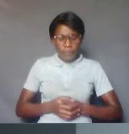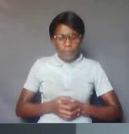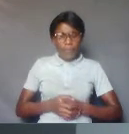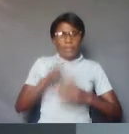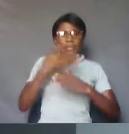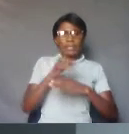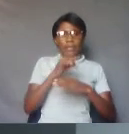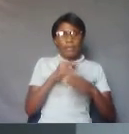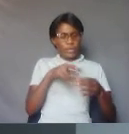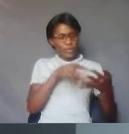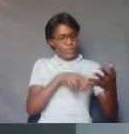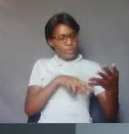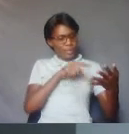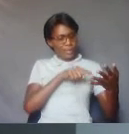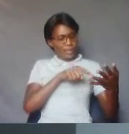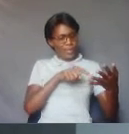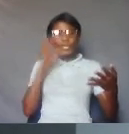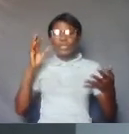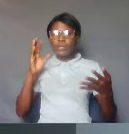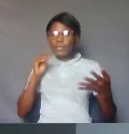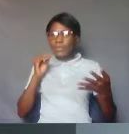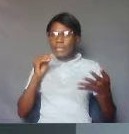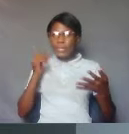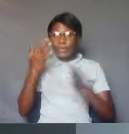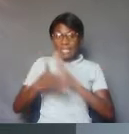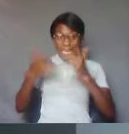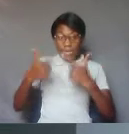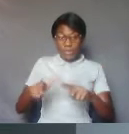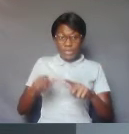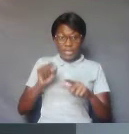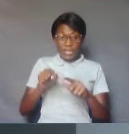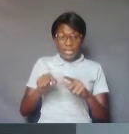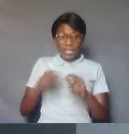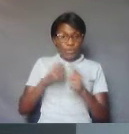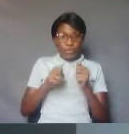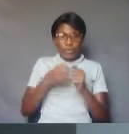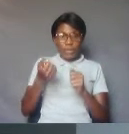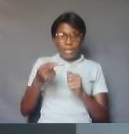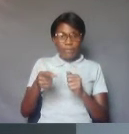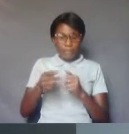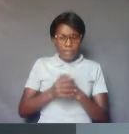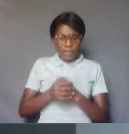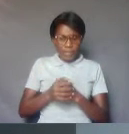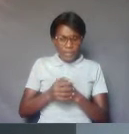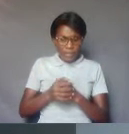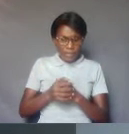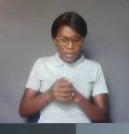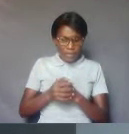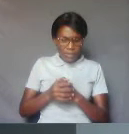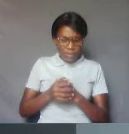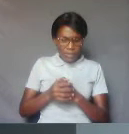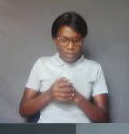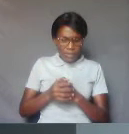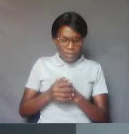and the written word over sign language. And she actually says that some of the metaphors